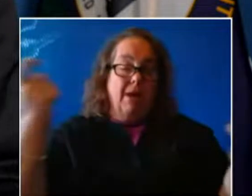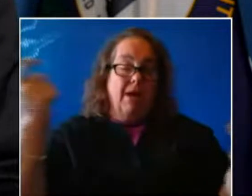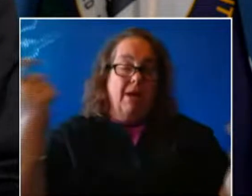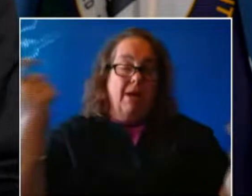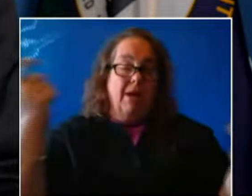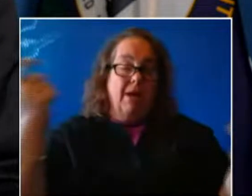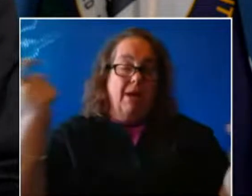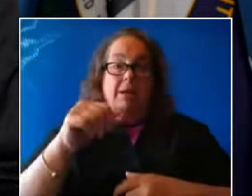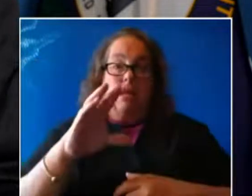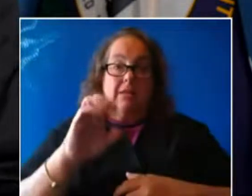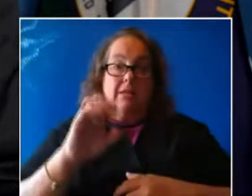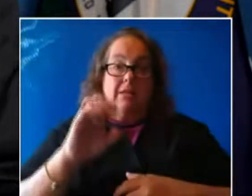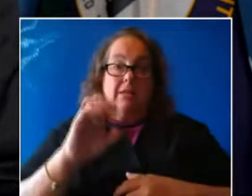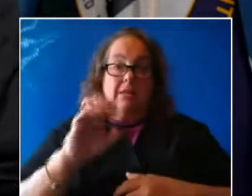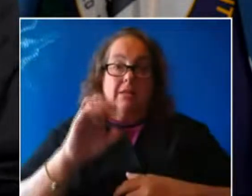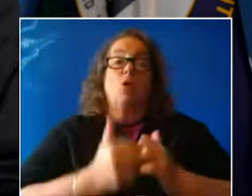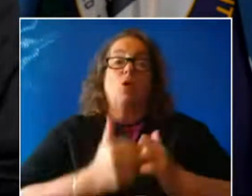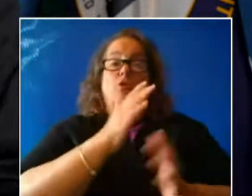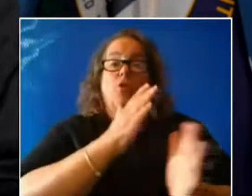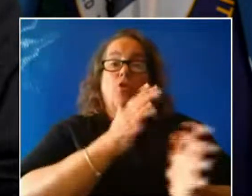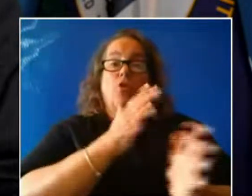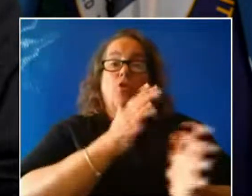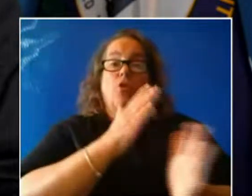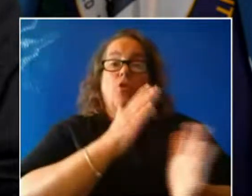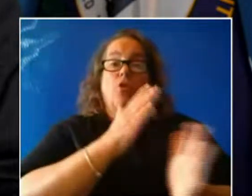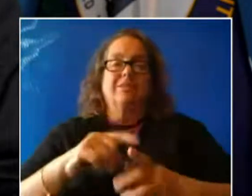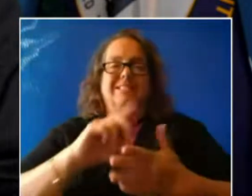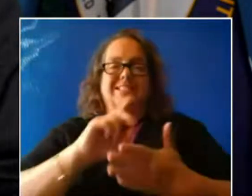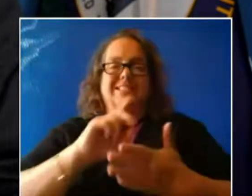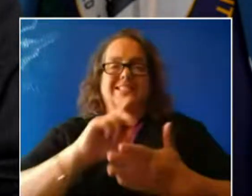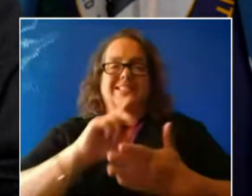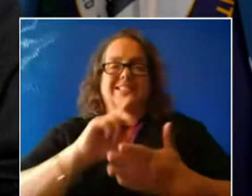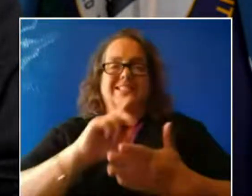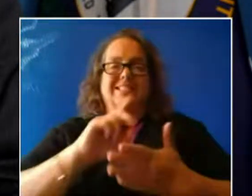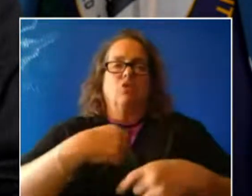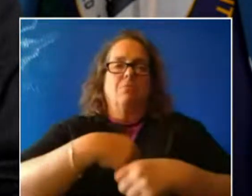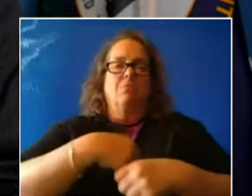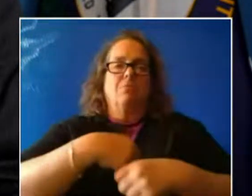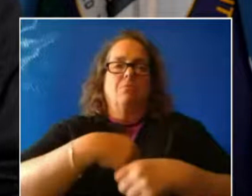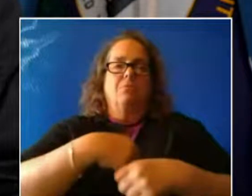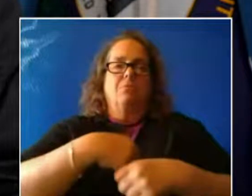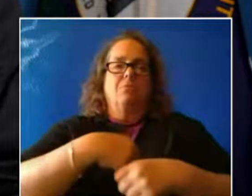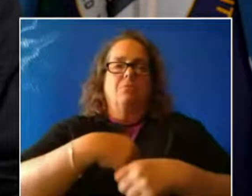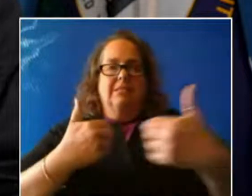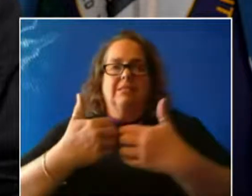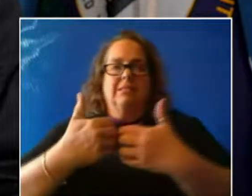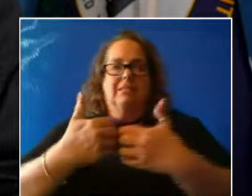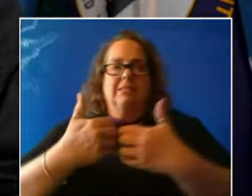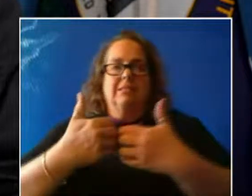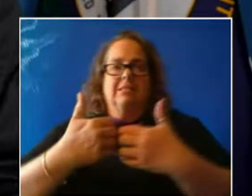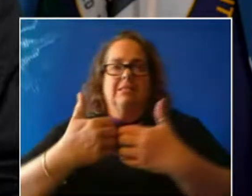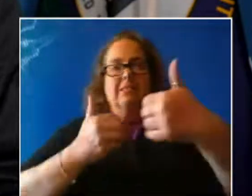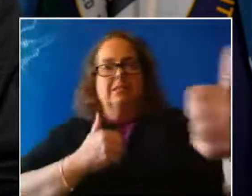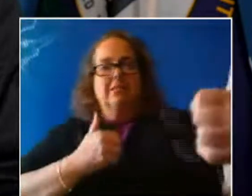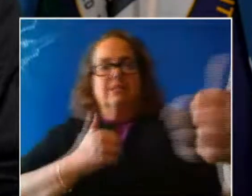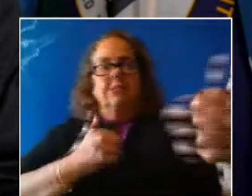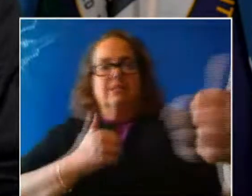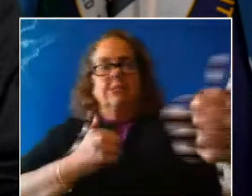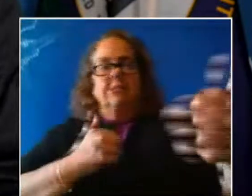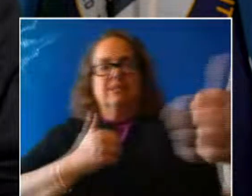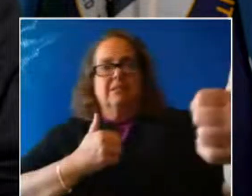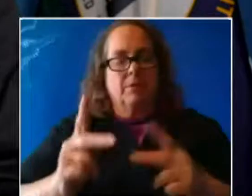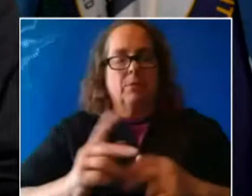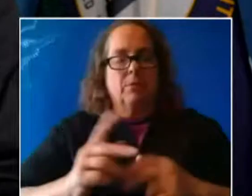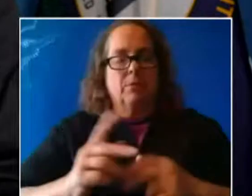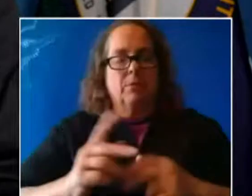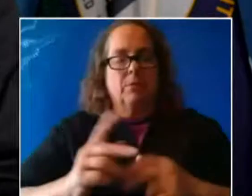to create distance between people as opposed to just capacity. Finally,